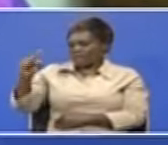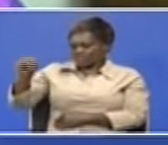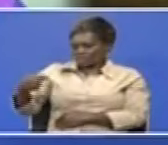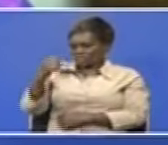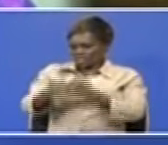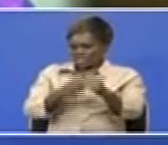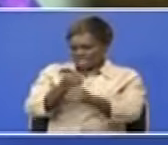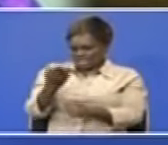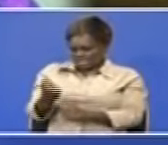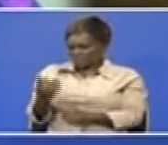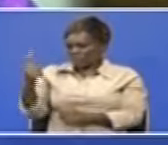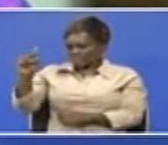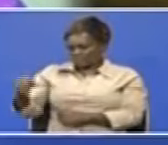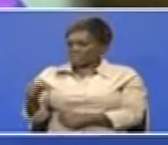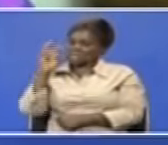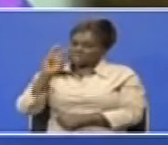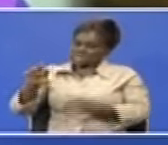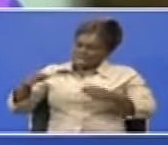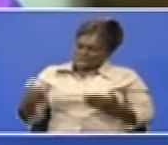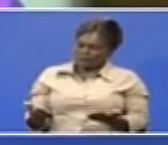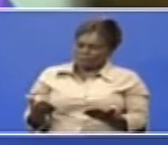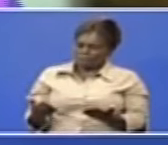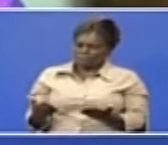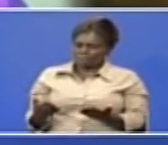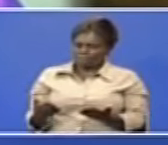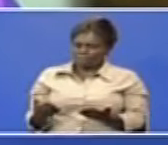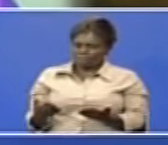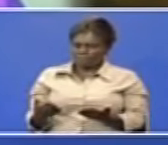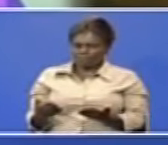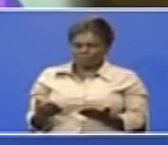year maybe one, and then we see, because that's one of the favorite events I love so much.